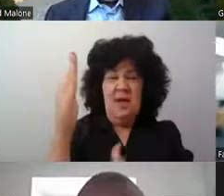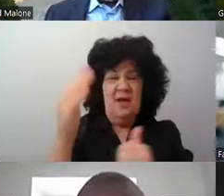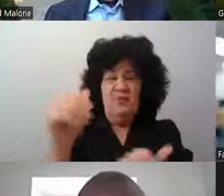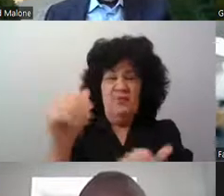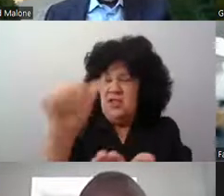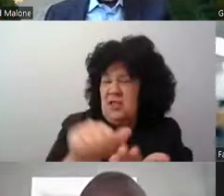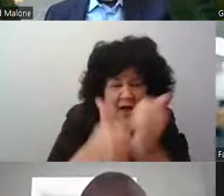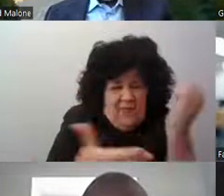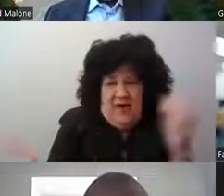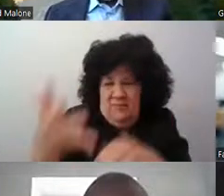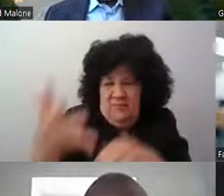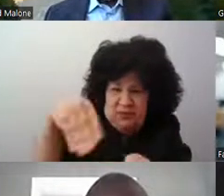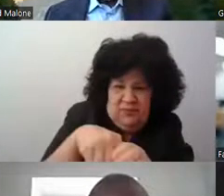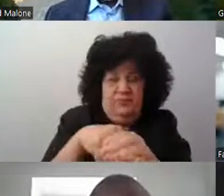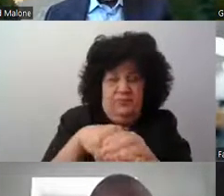here.